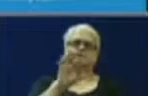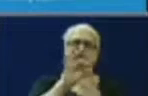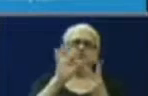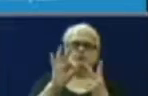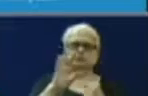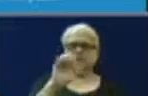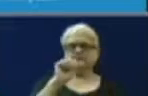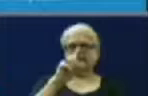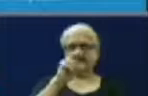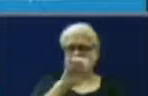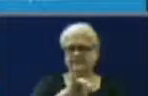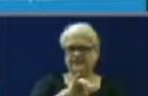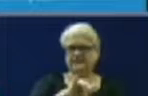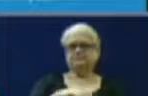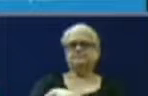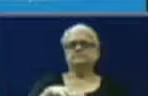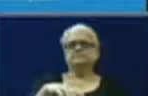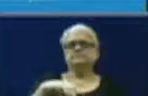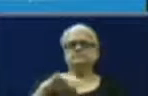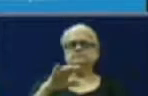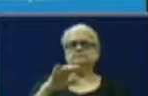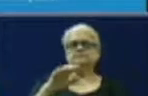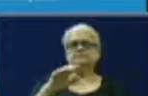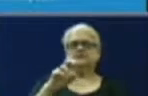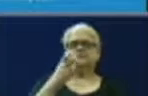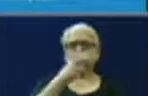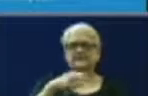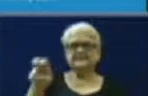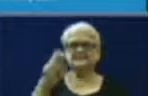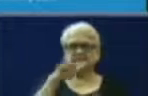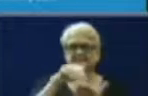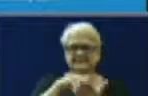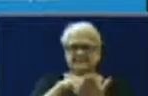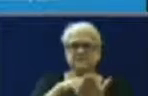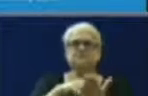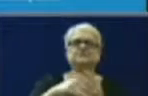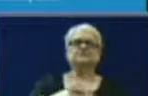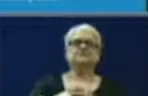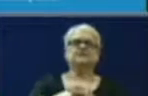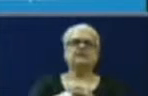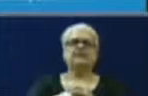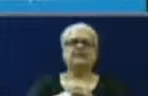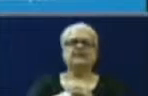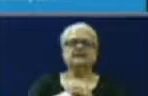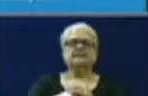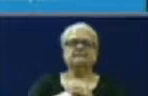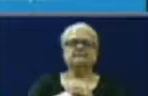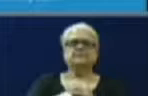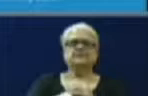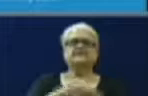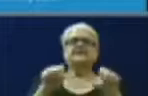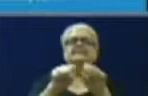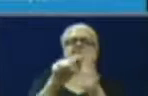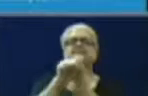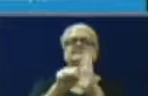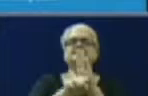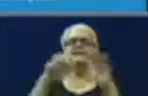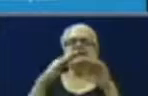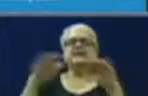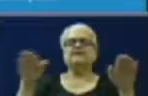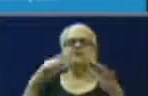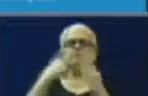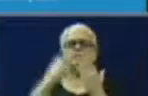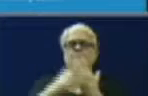and then we also have the Edgenuity and the Transition Centers. And then let me talk a little bit about the state level programs that we're starting